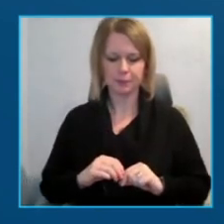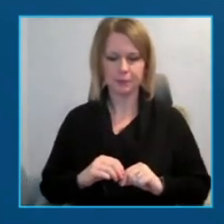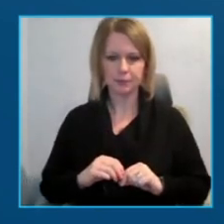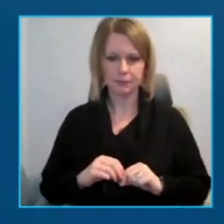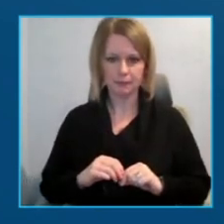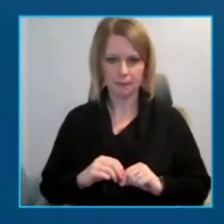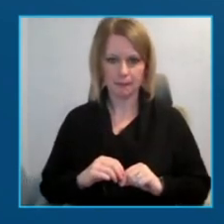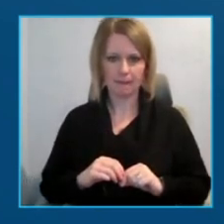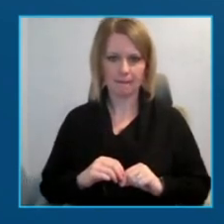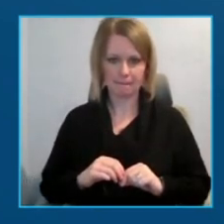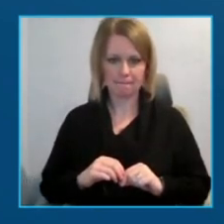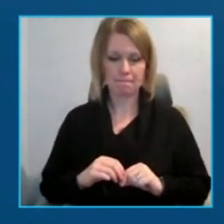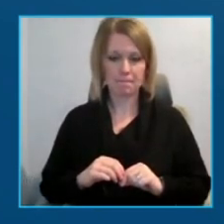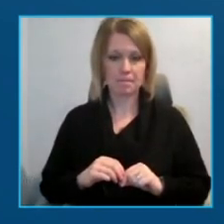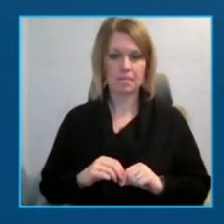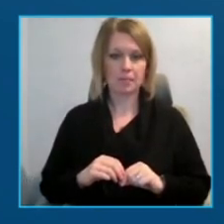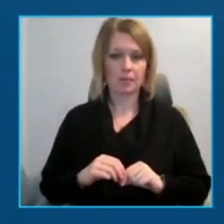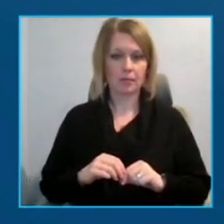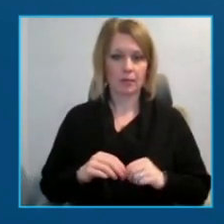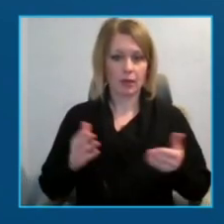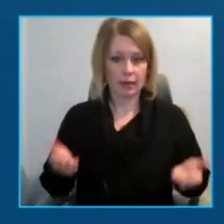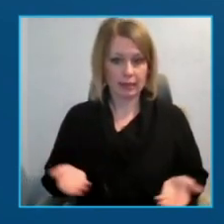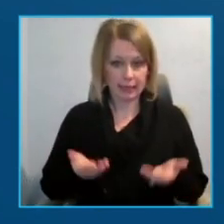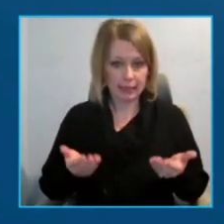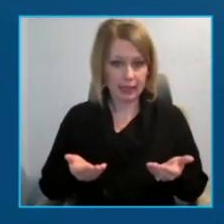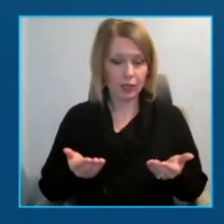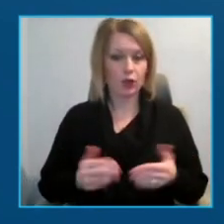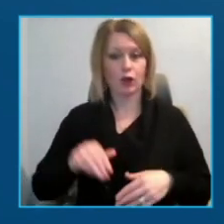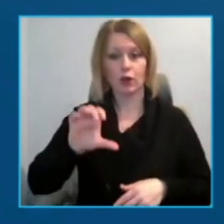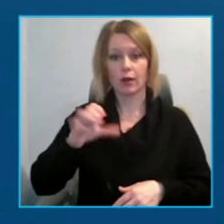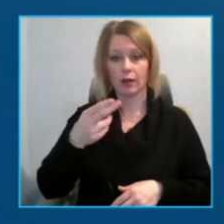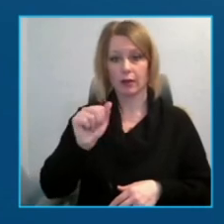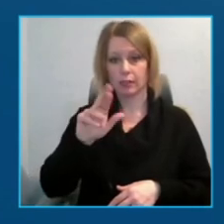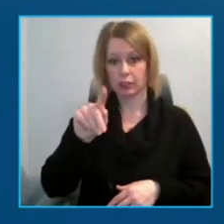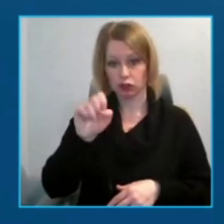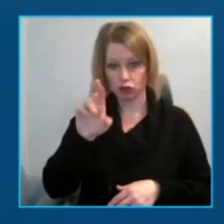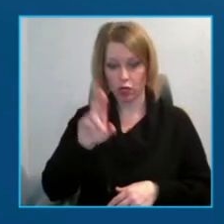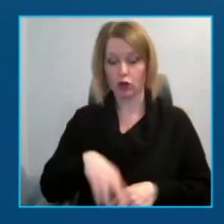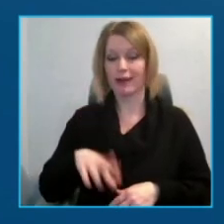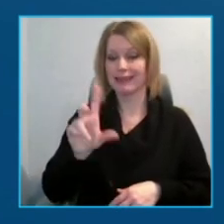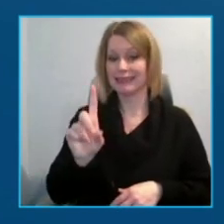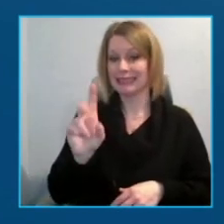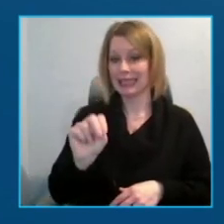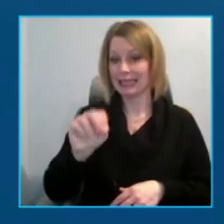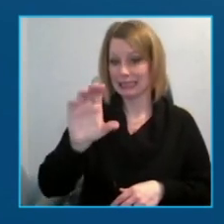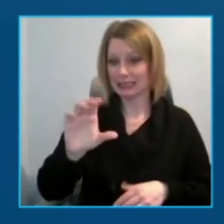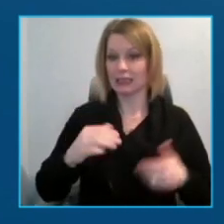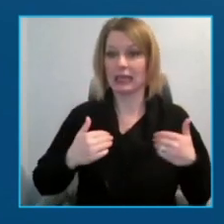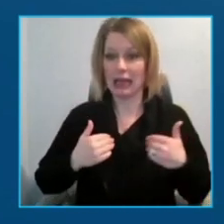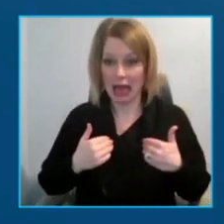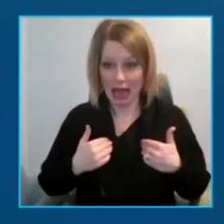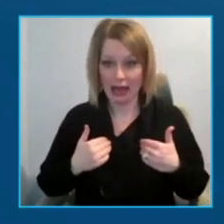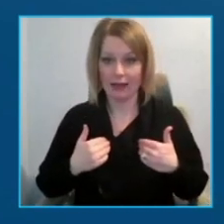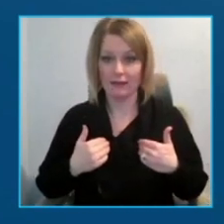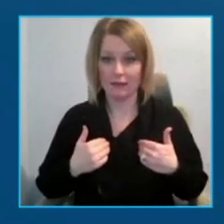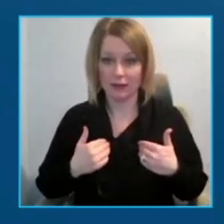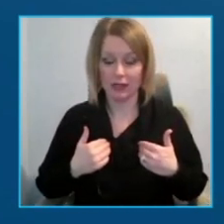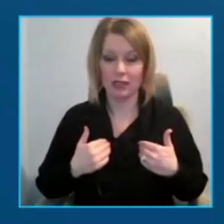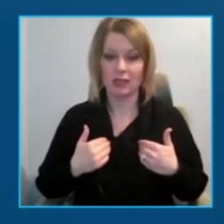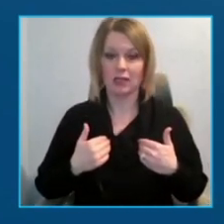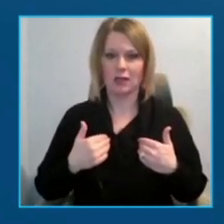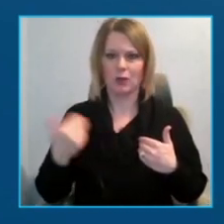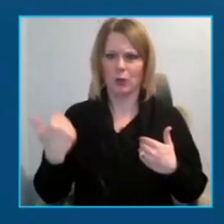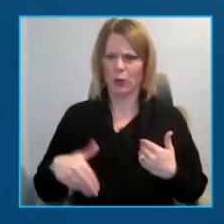read the charter that the DNC has very, very broad